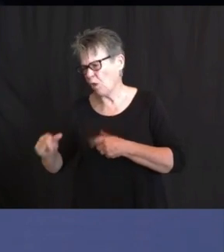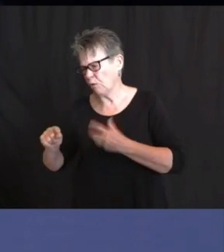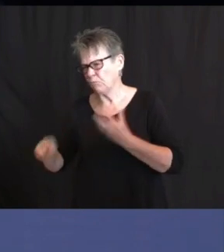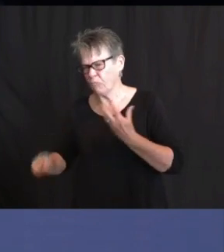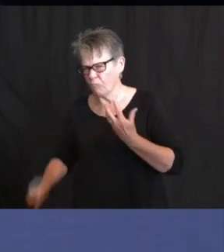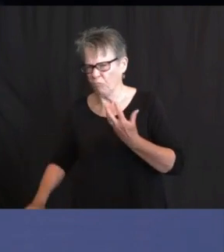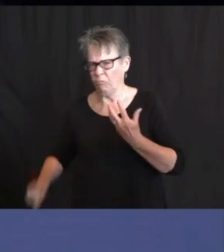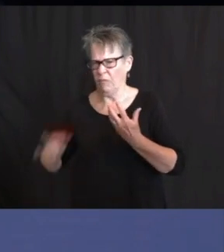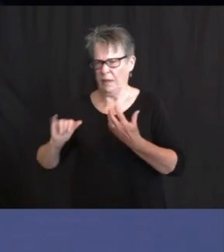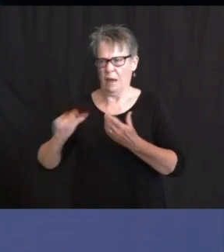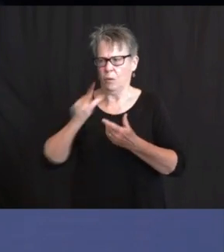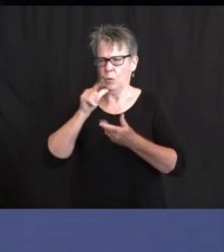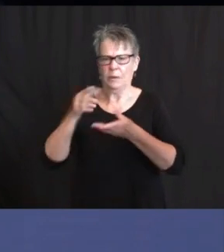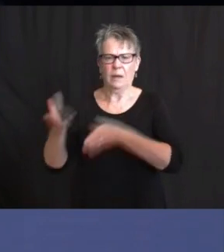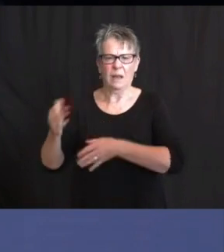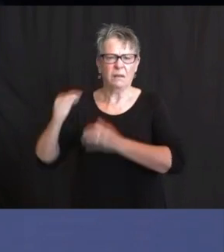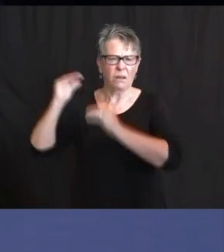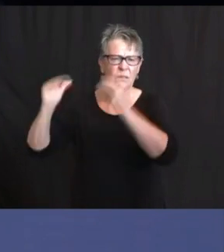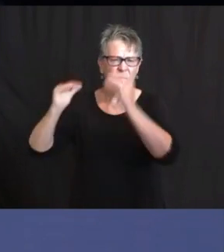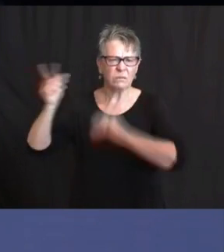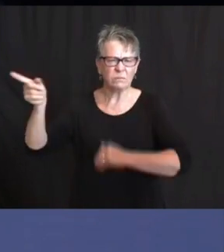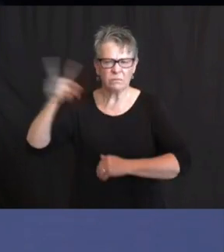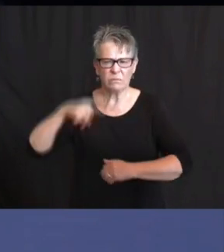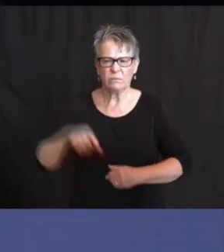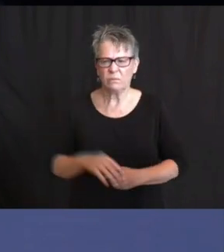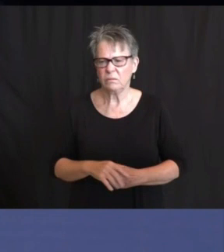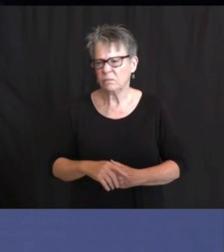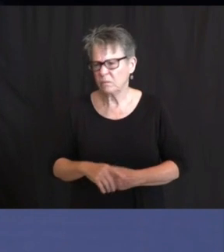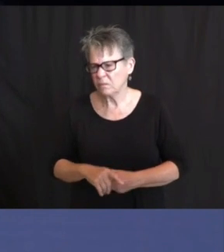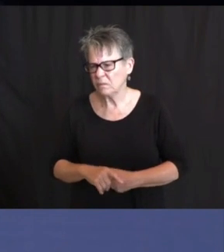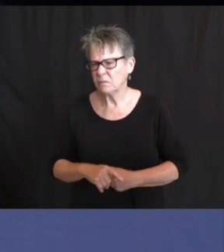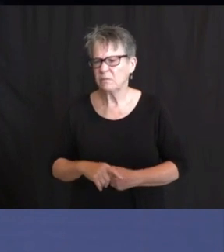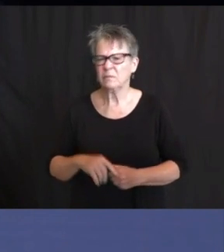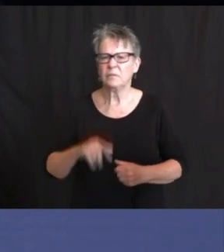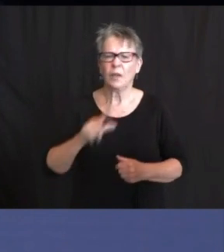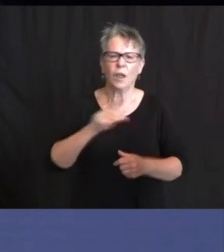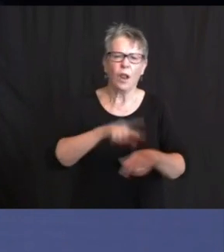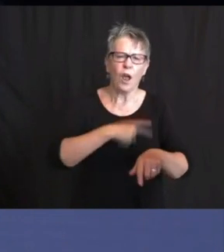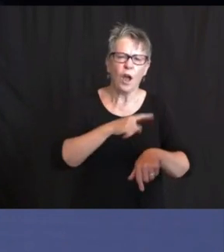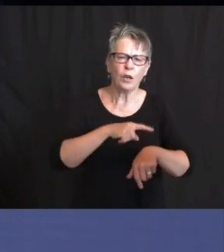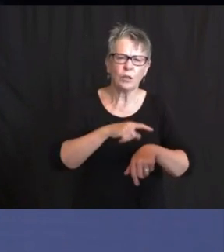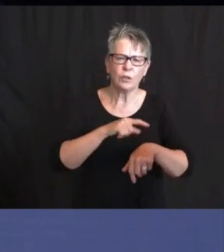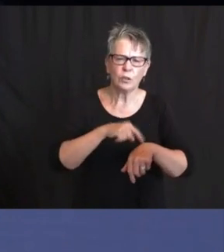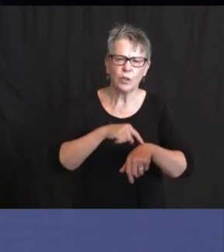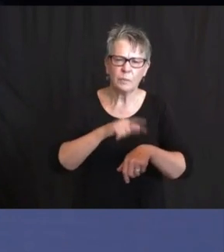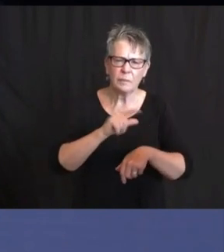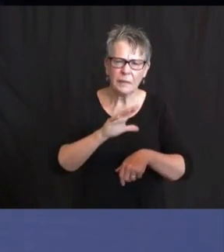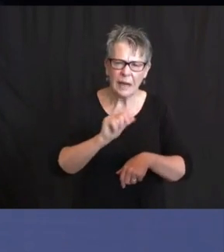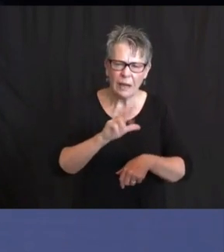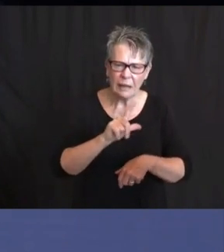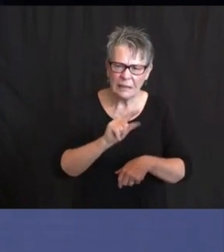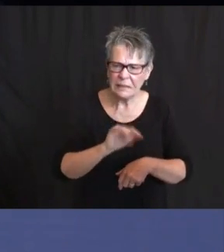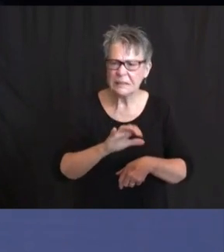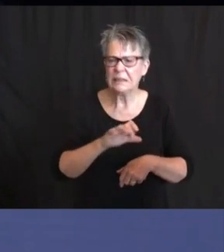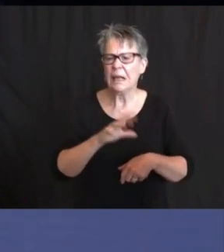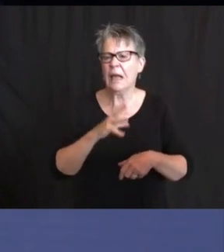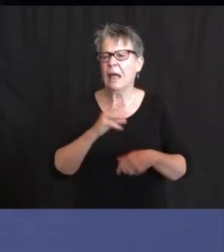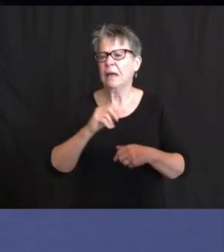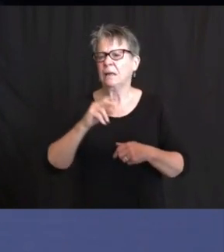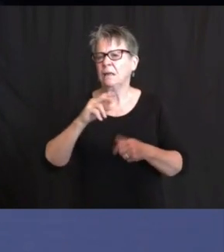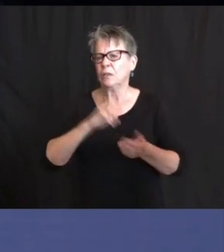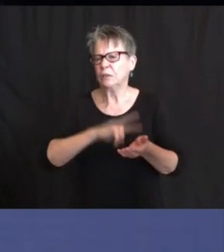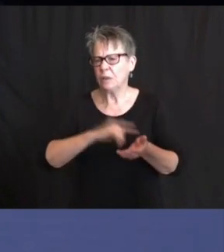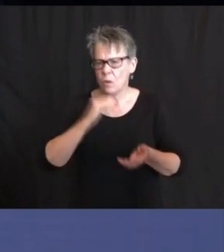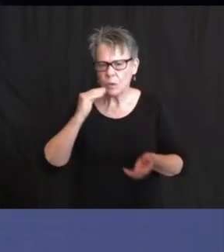psychiatric hospitals, and the daily percent positivity, as the governor shared, is a slight